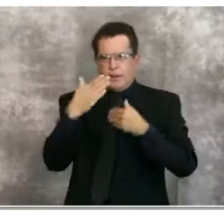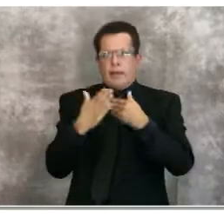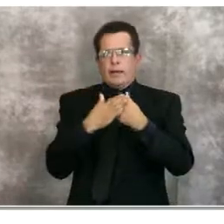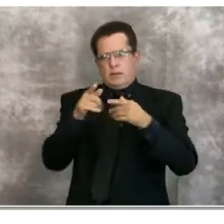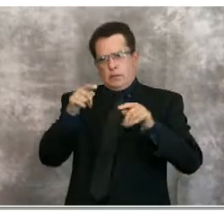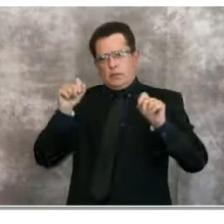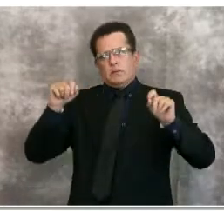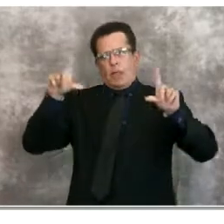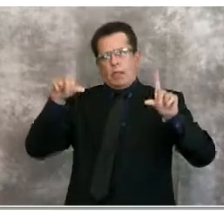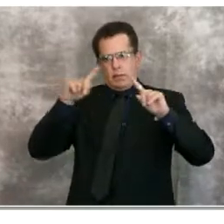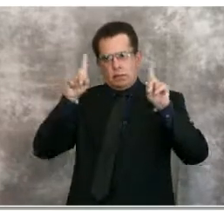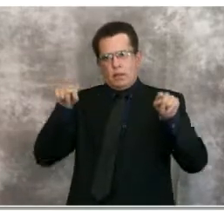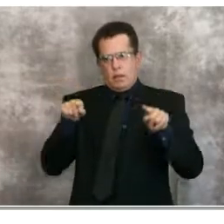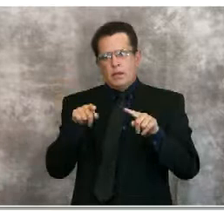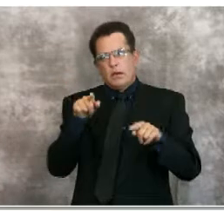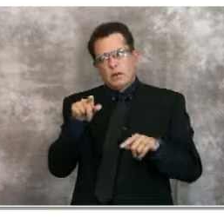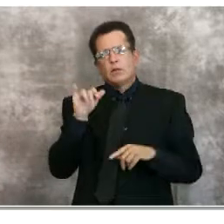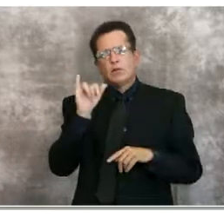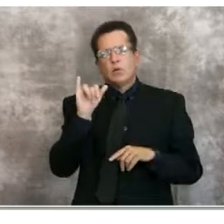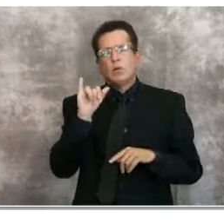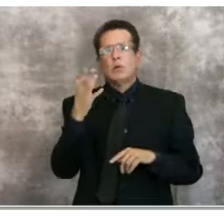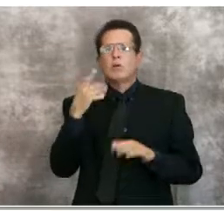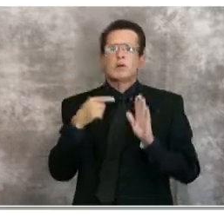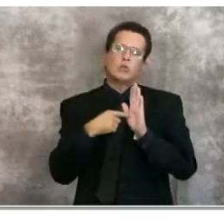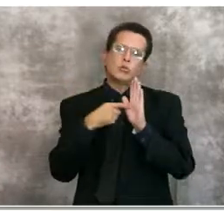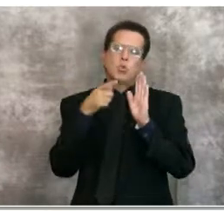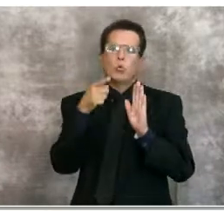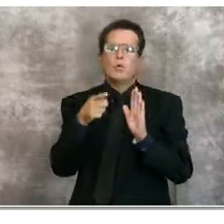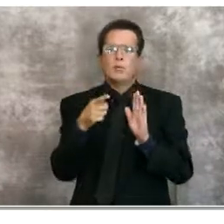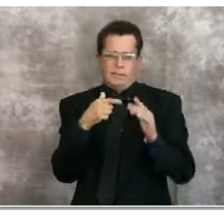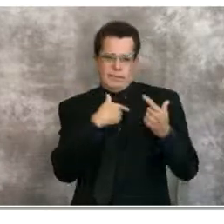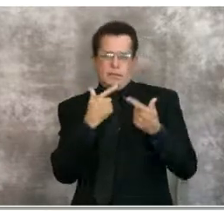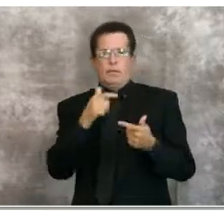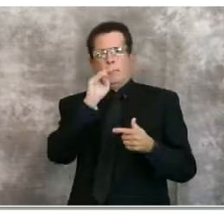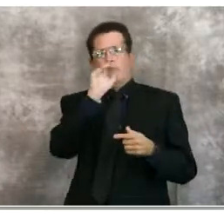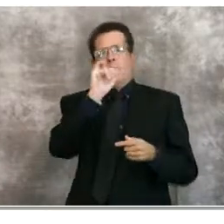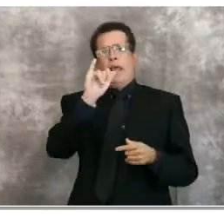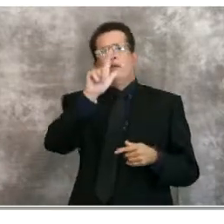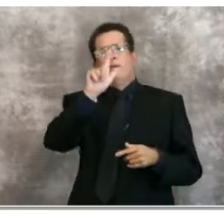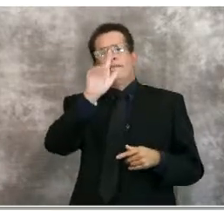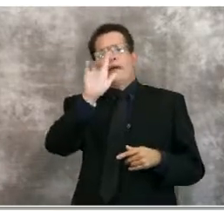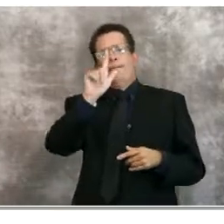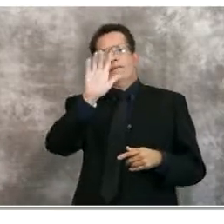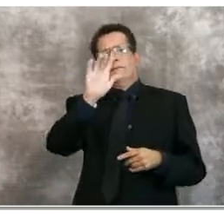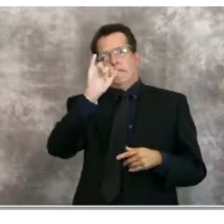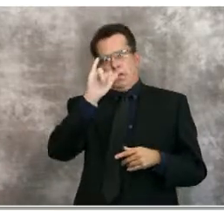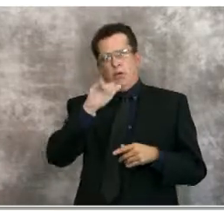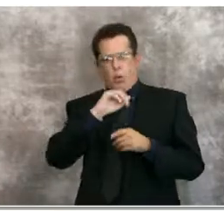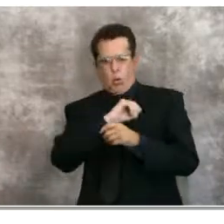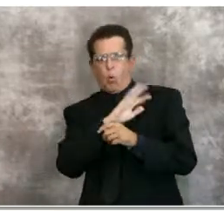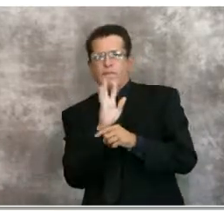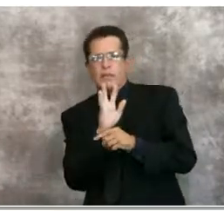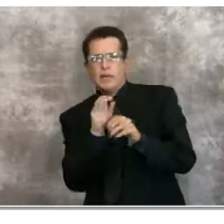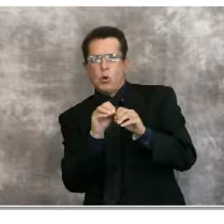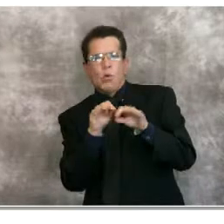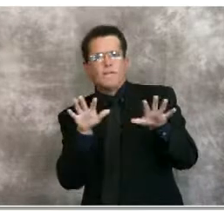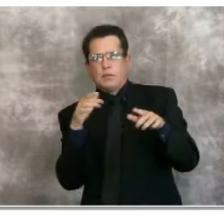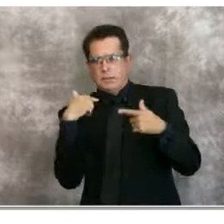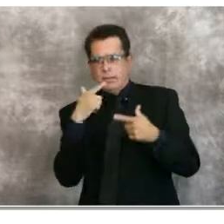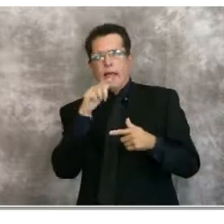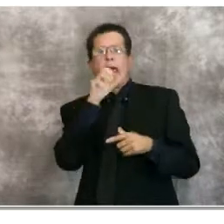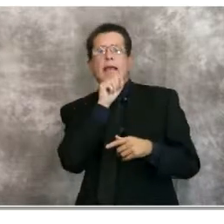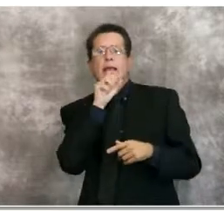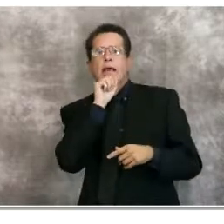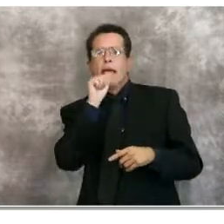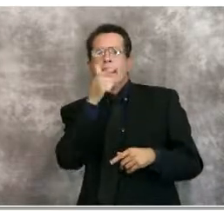to really show how the, since May 25th, this is COVID-19 cases by age group